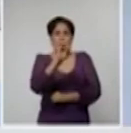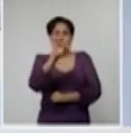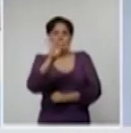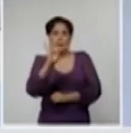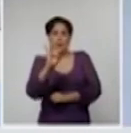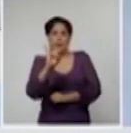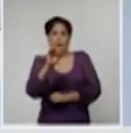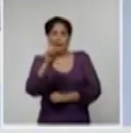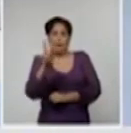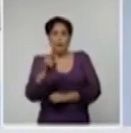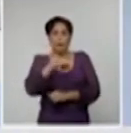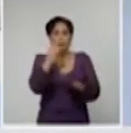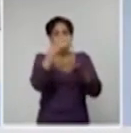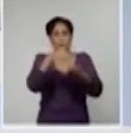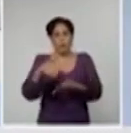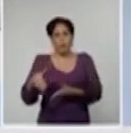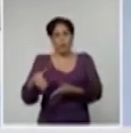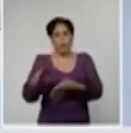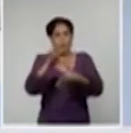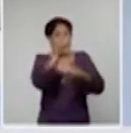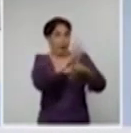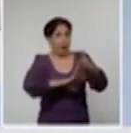of